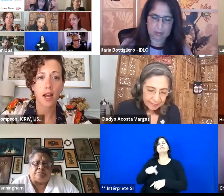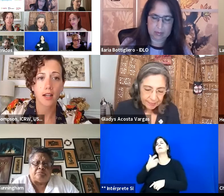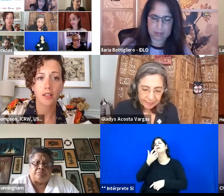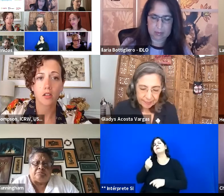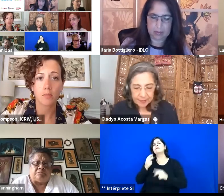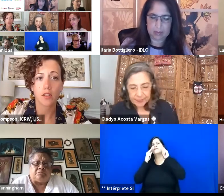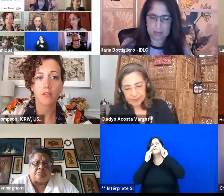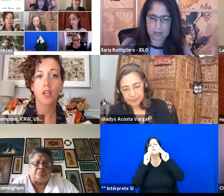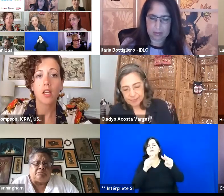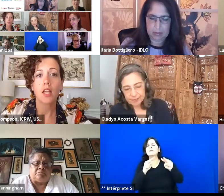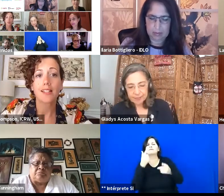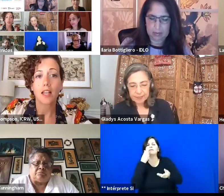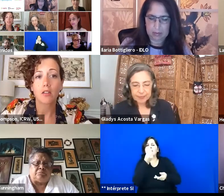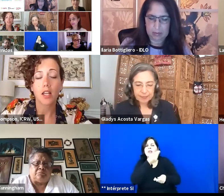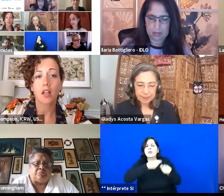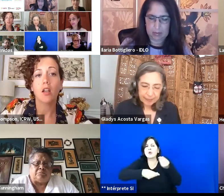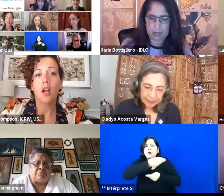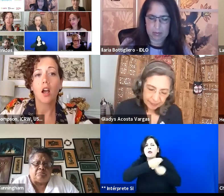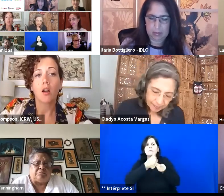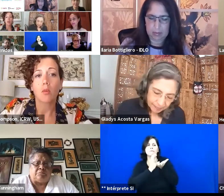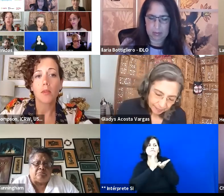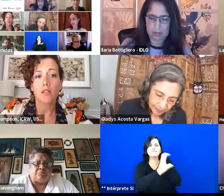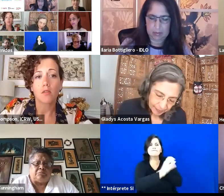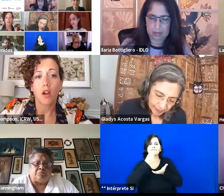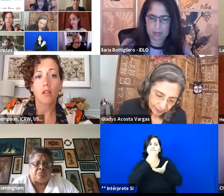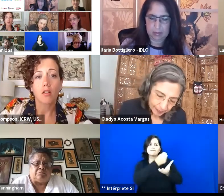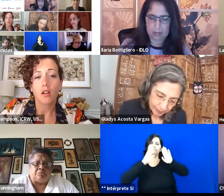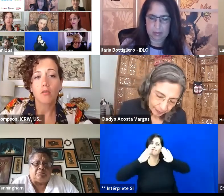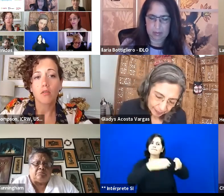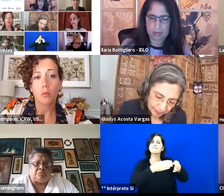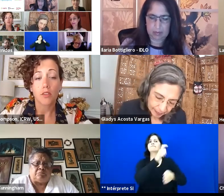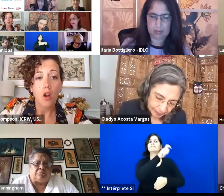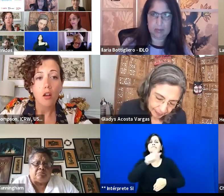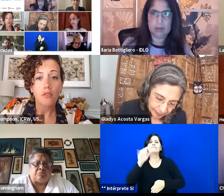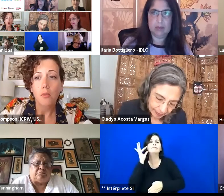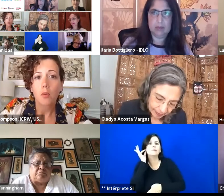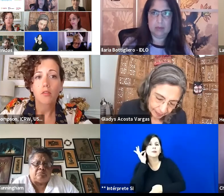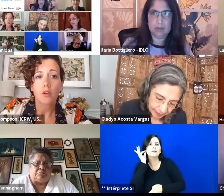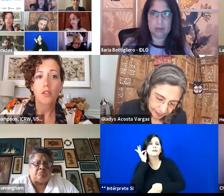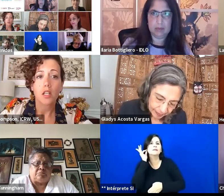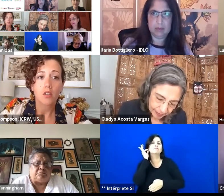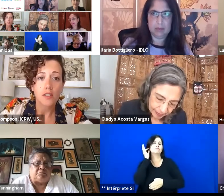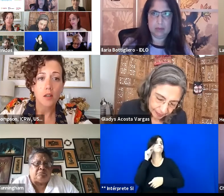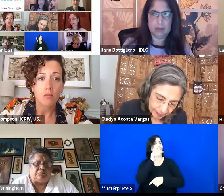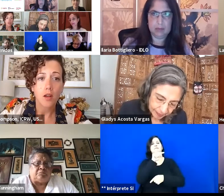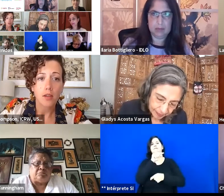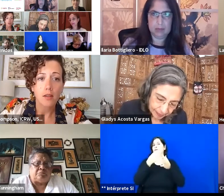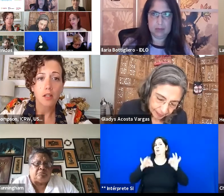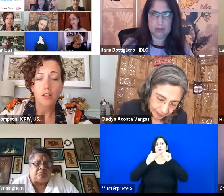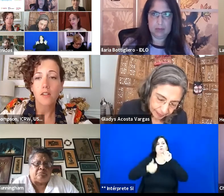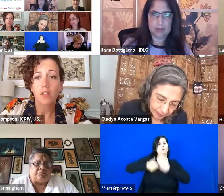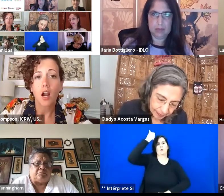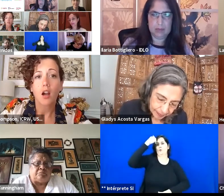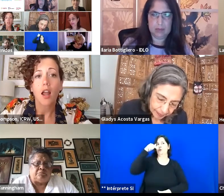disproportionate impacts in terms of accelerating women's withdrawal from the workforce, increased